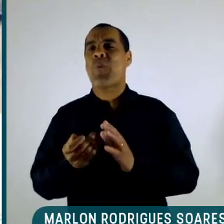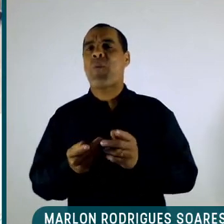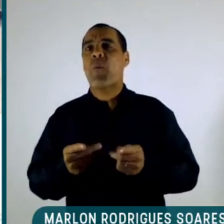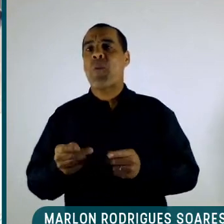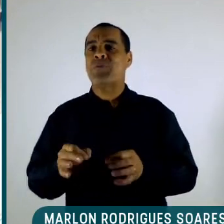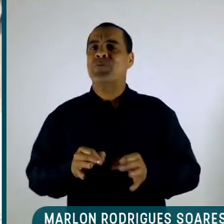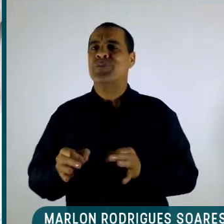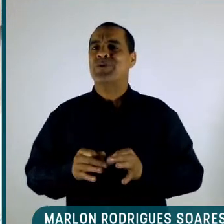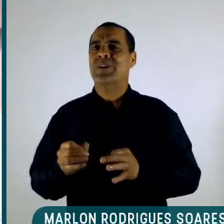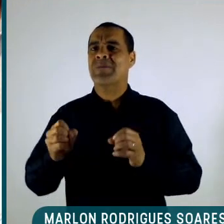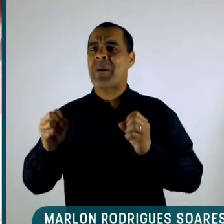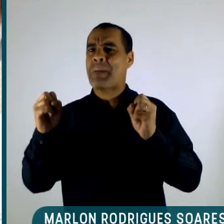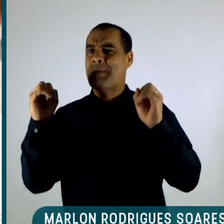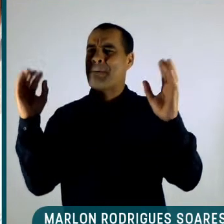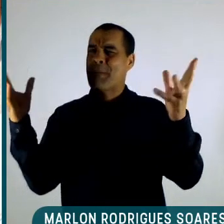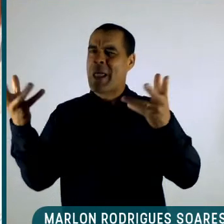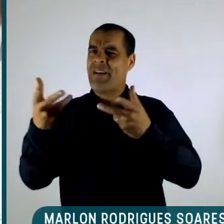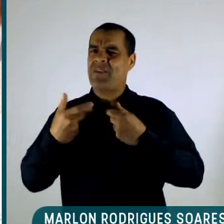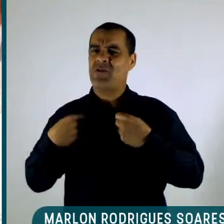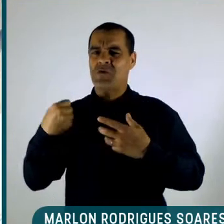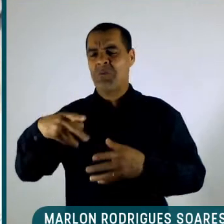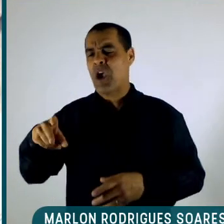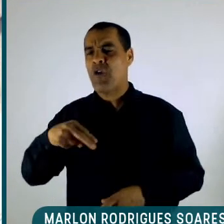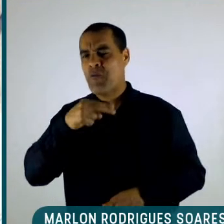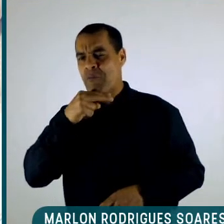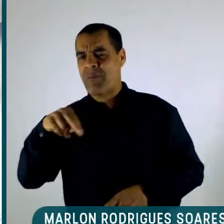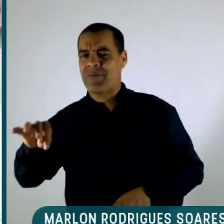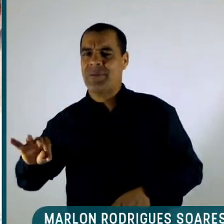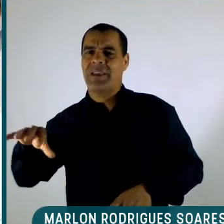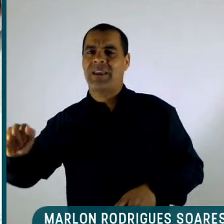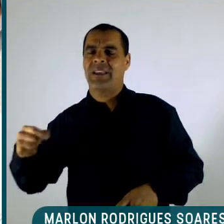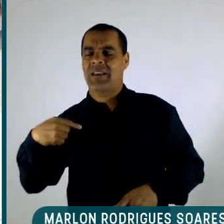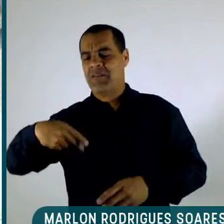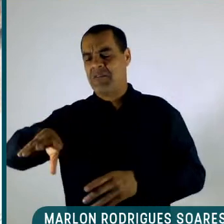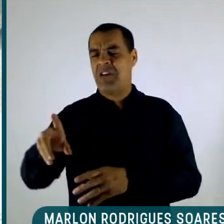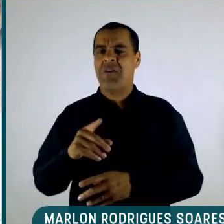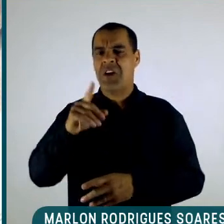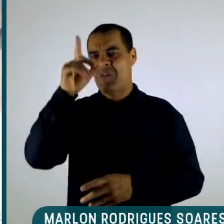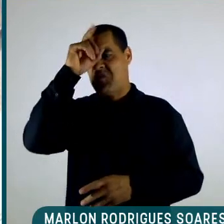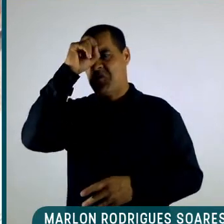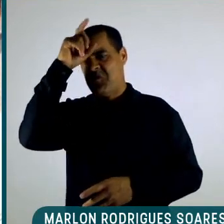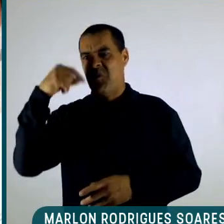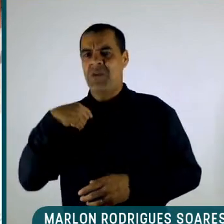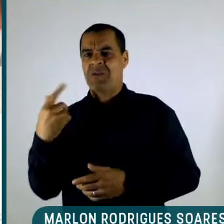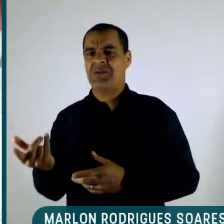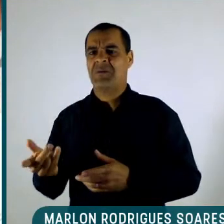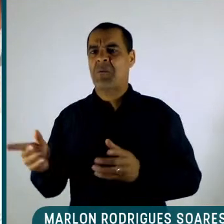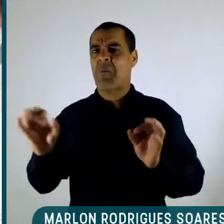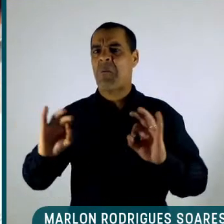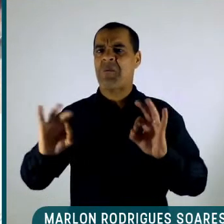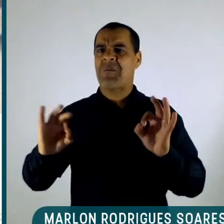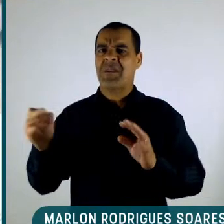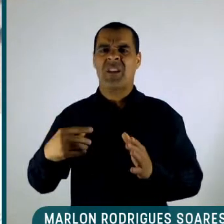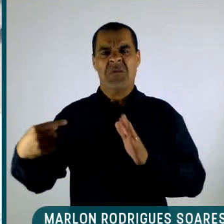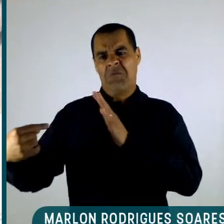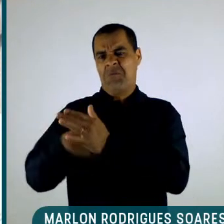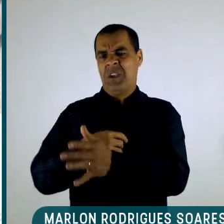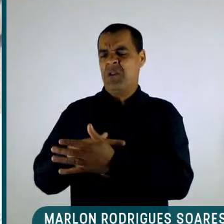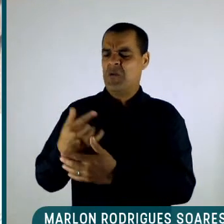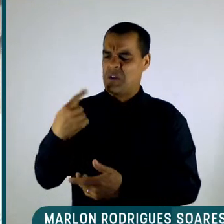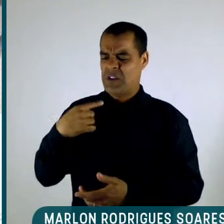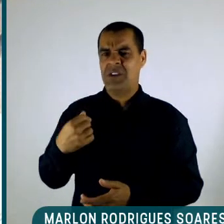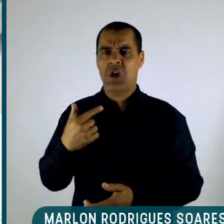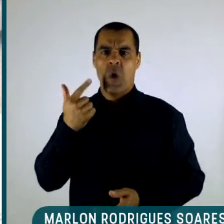works wonderfully because it's for all classes, income classes. I take my